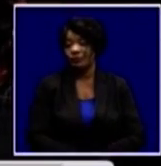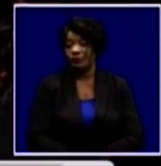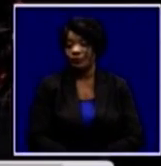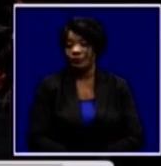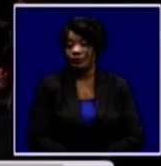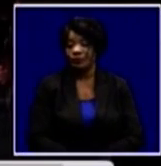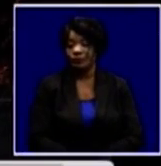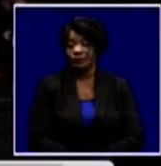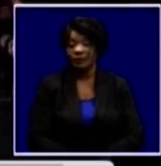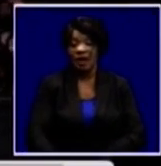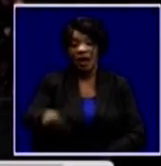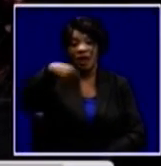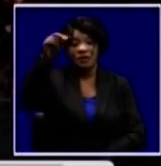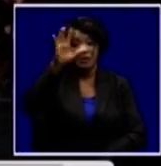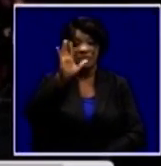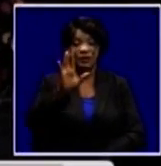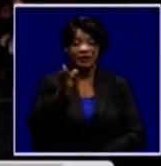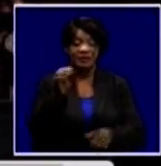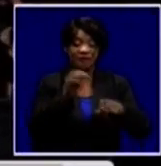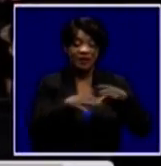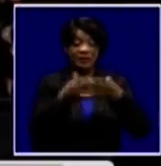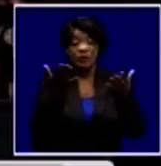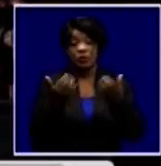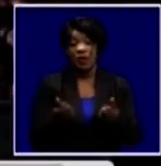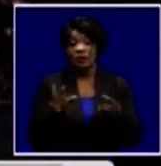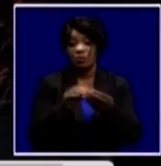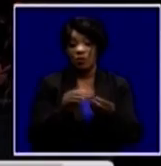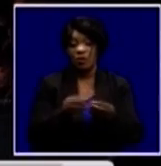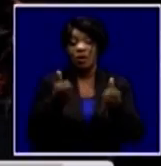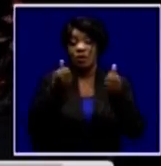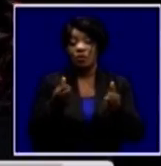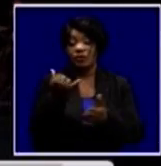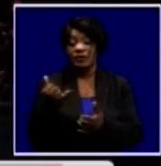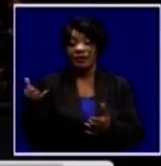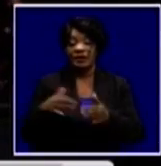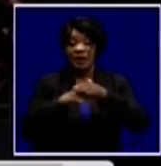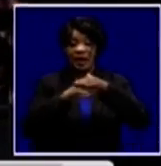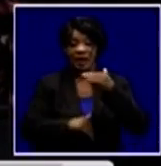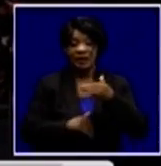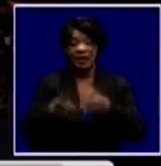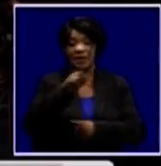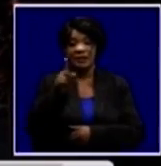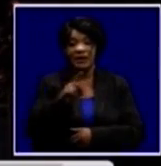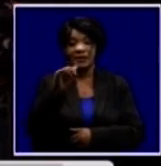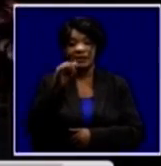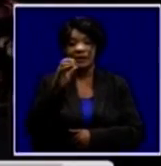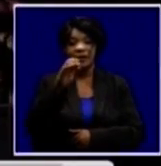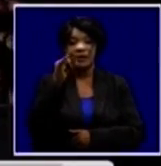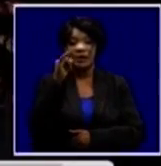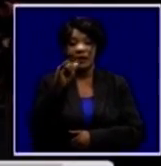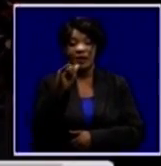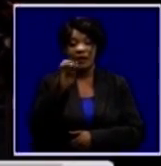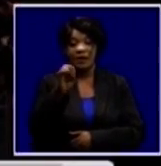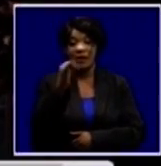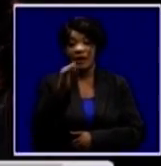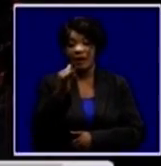we want to do more to attract investment. Besides the incentives that are provided for under the ZEA Act, we are giving